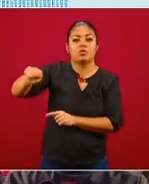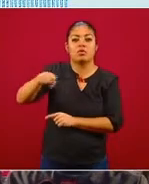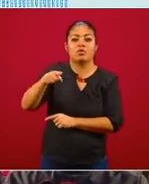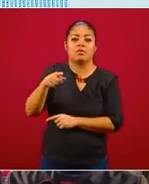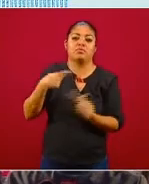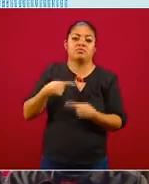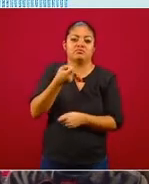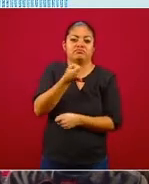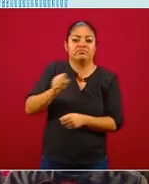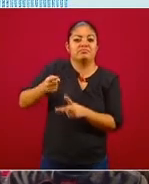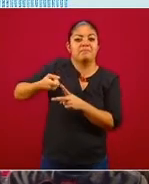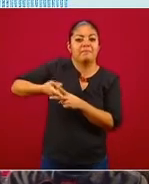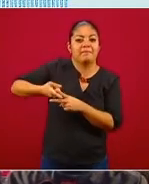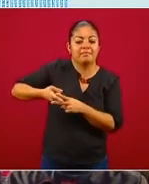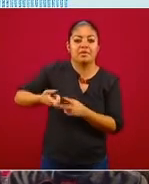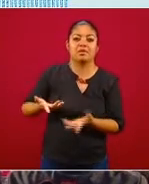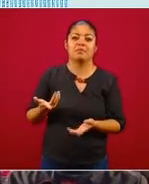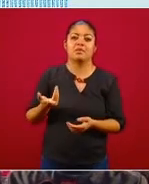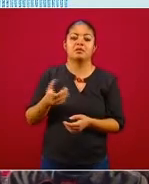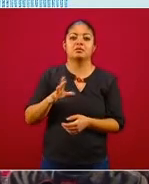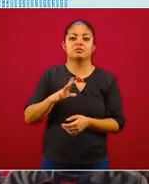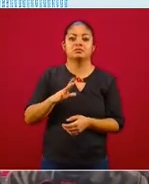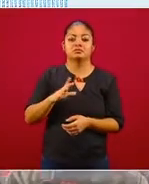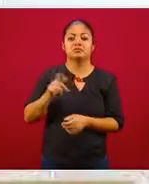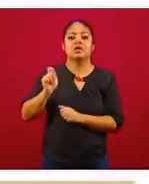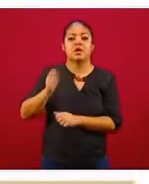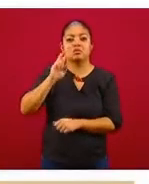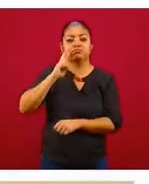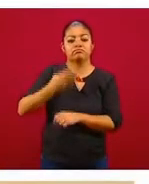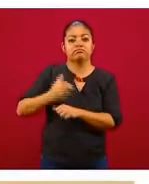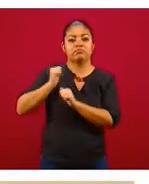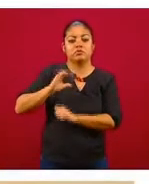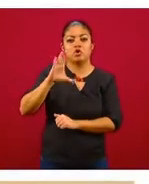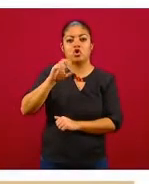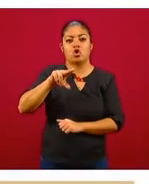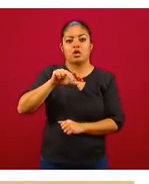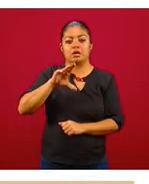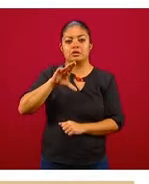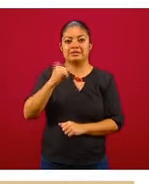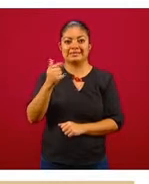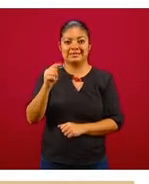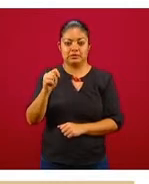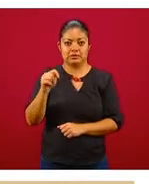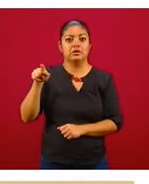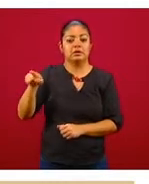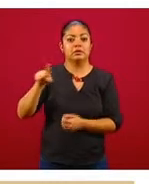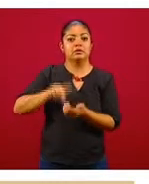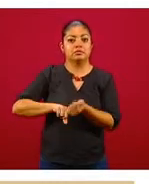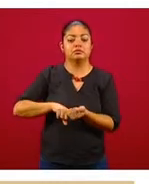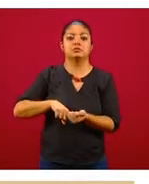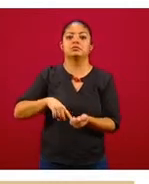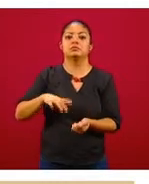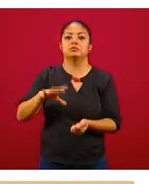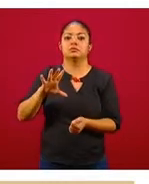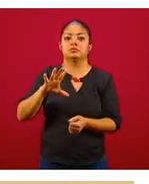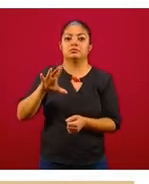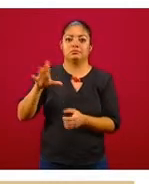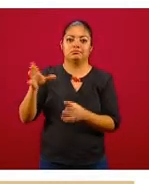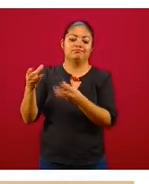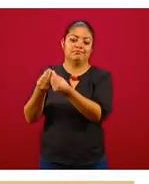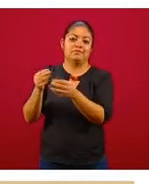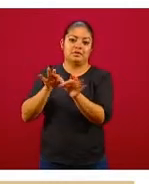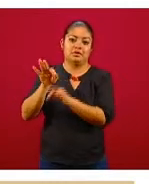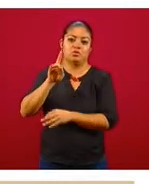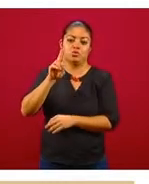these projections that have been elaborated and had been designed by our teams of mathematicians and